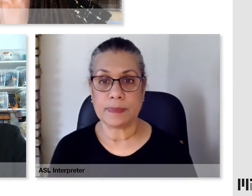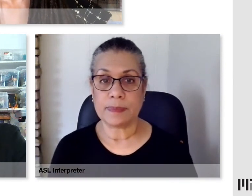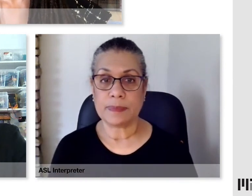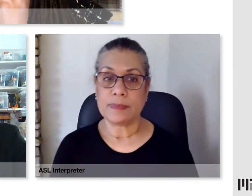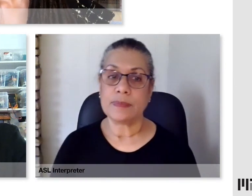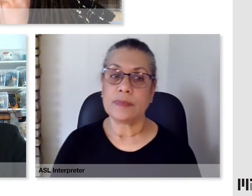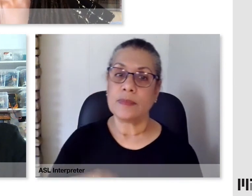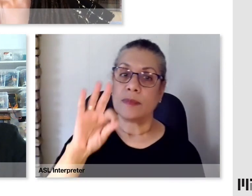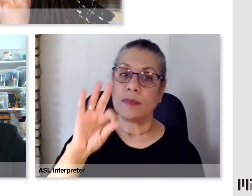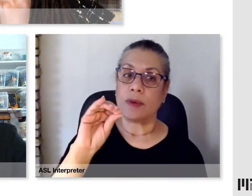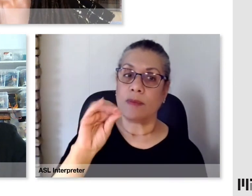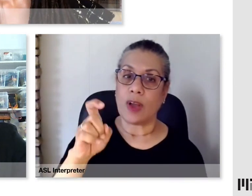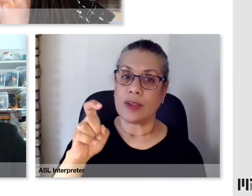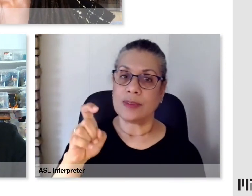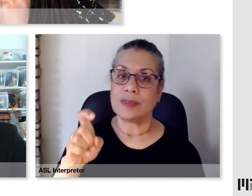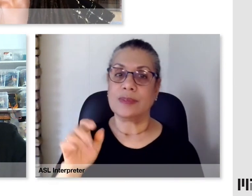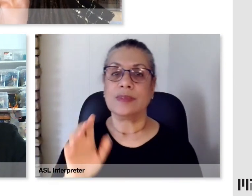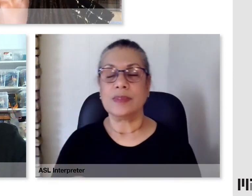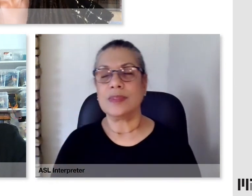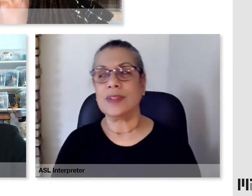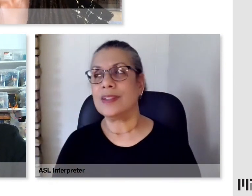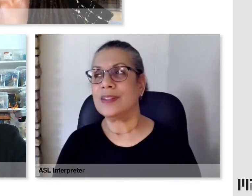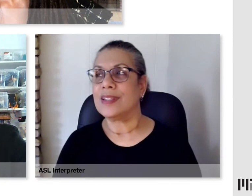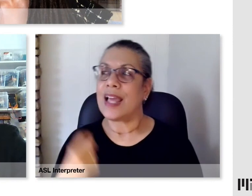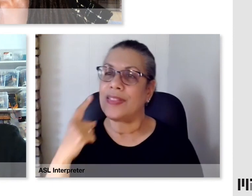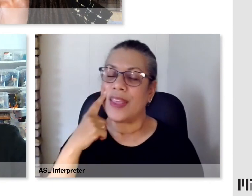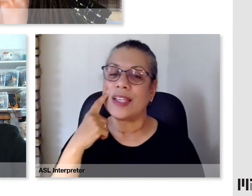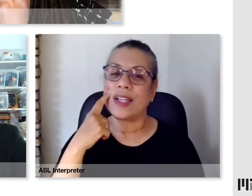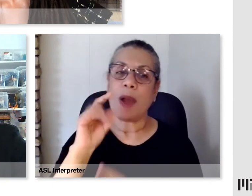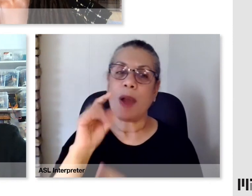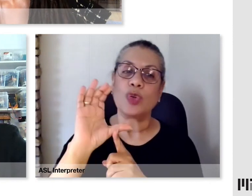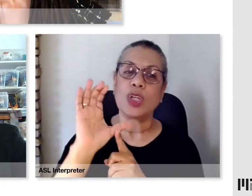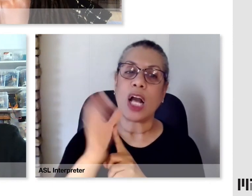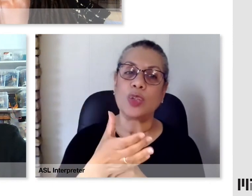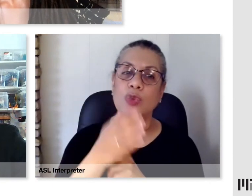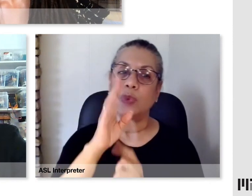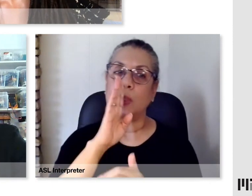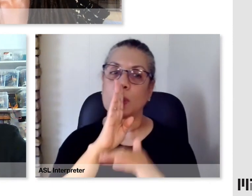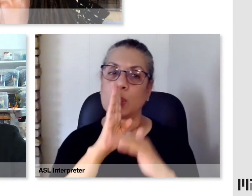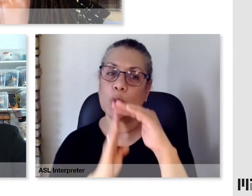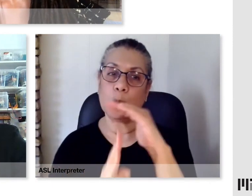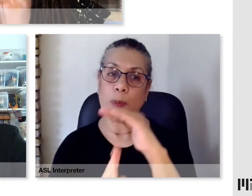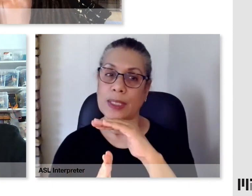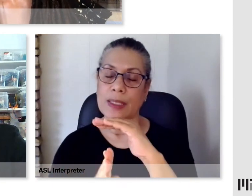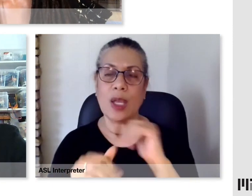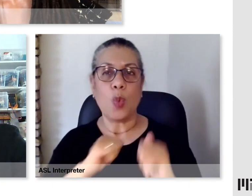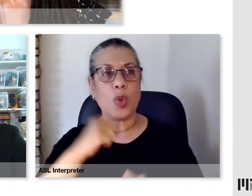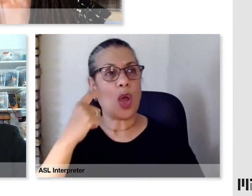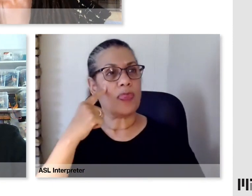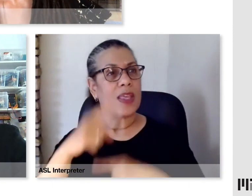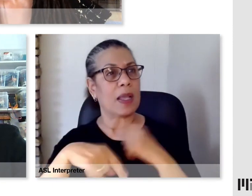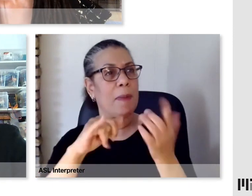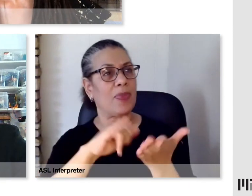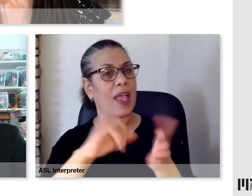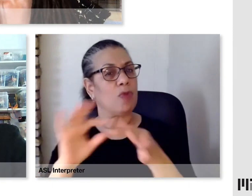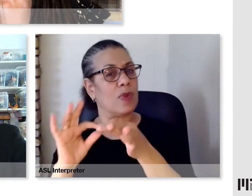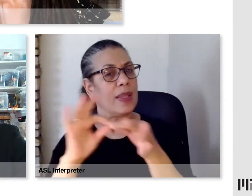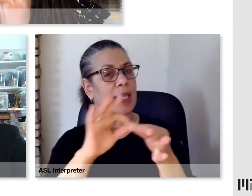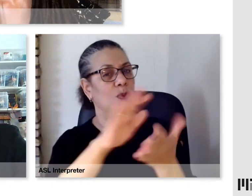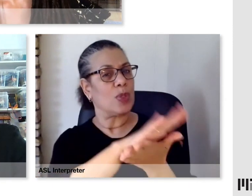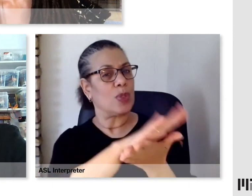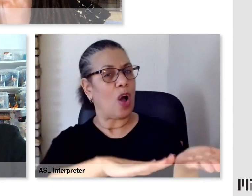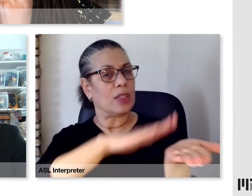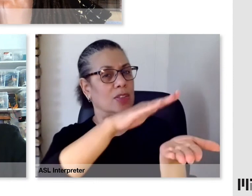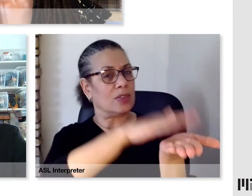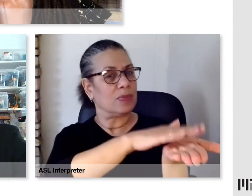You know, they both call to mind this notion of cultural humility, which often is not used related to academic disciplines, but I think you give an exact a